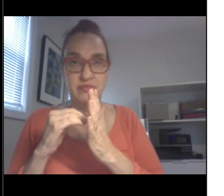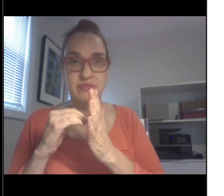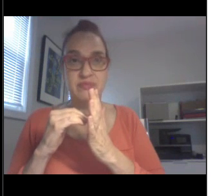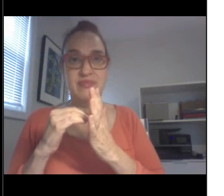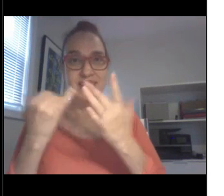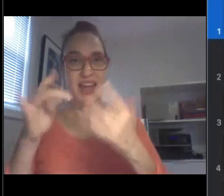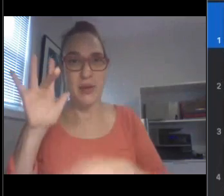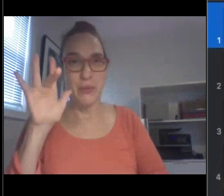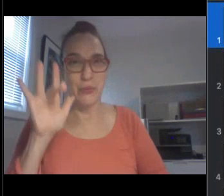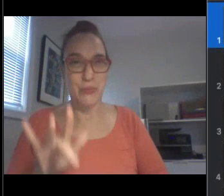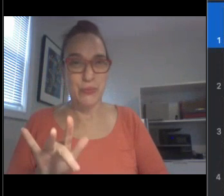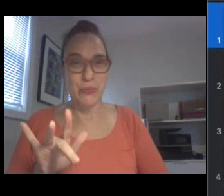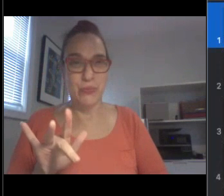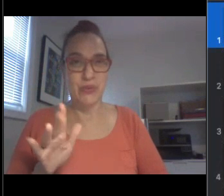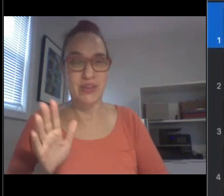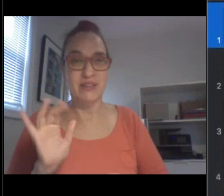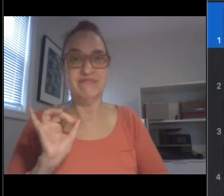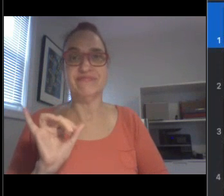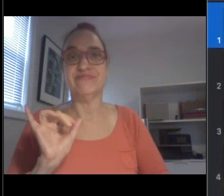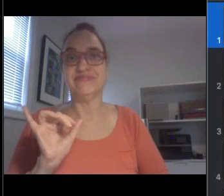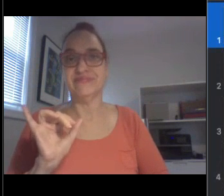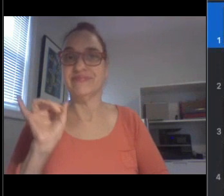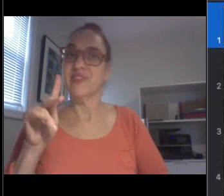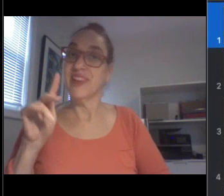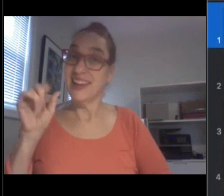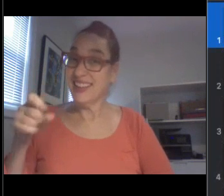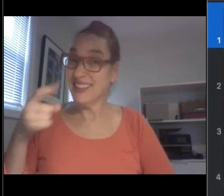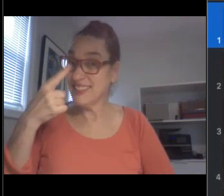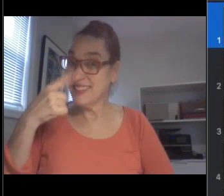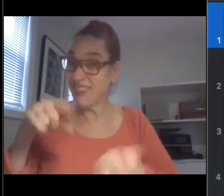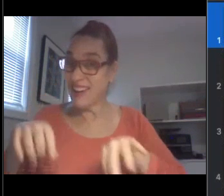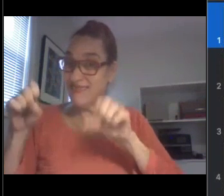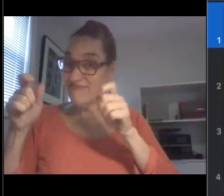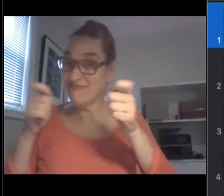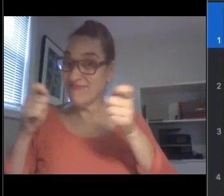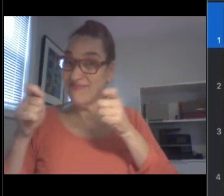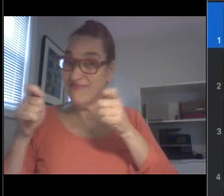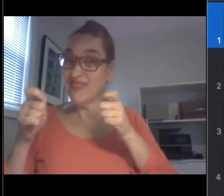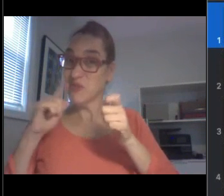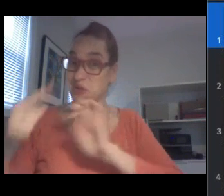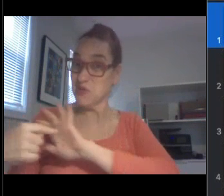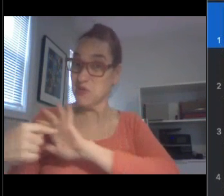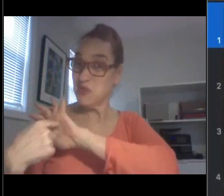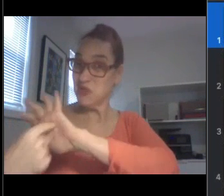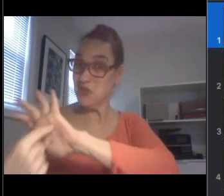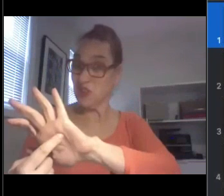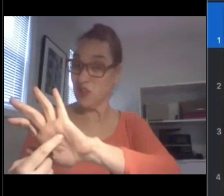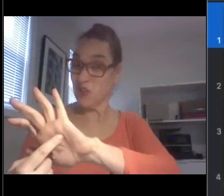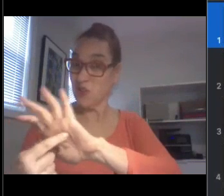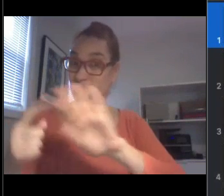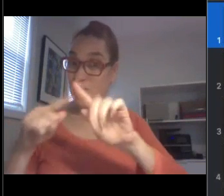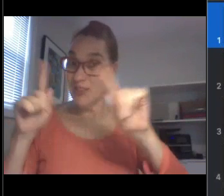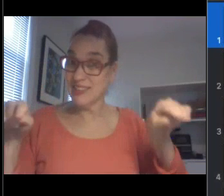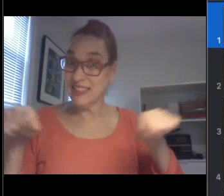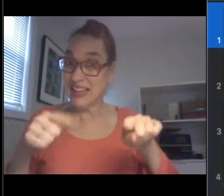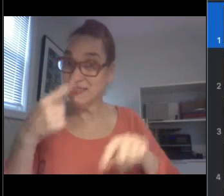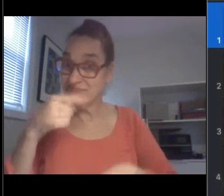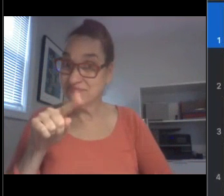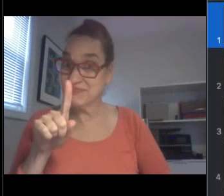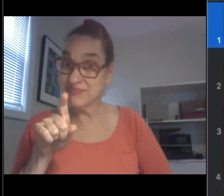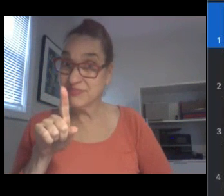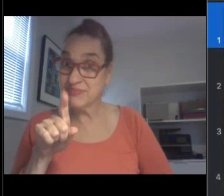is terrible. Yes, sadly, that'll be how it has to go. Okay,